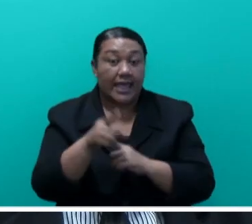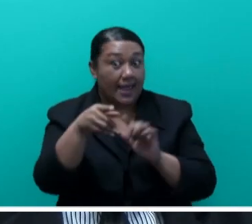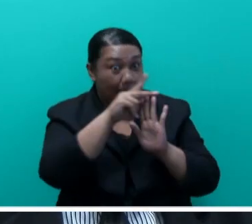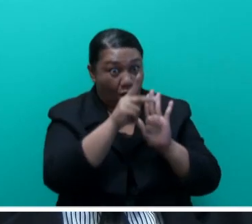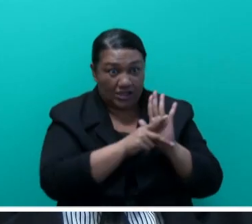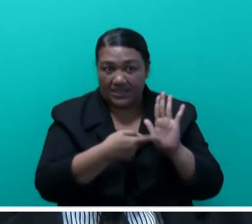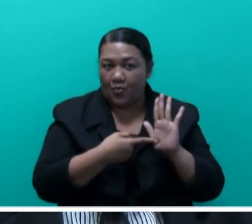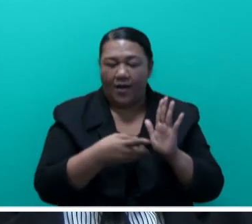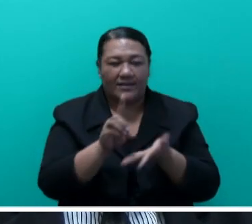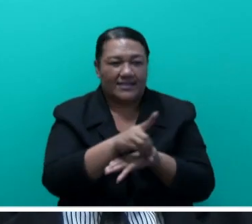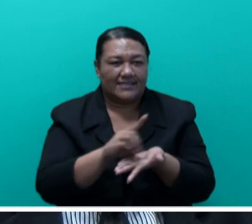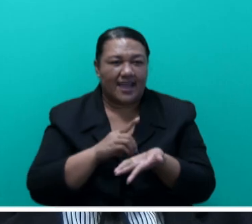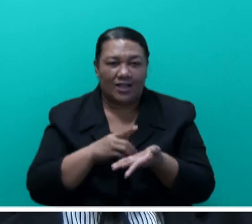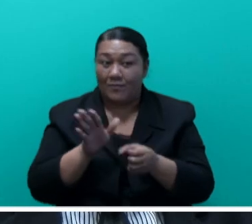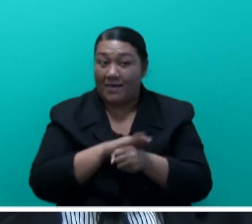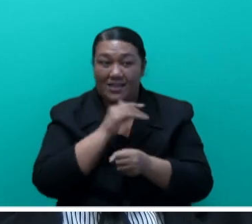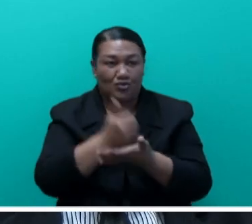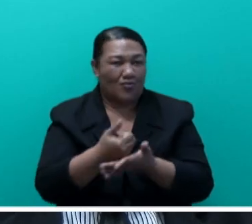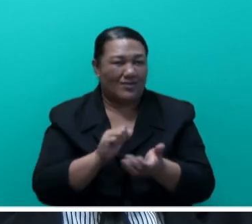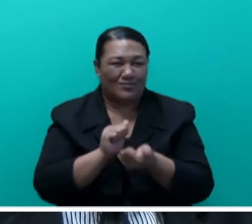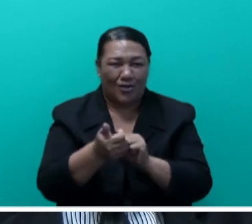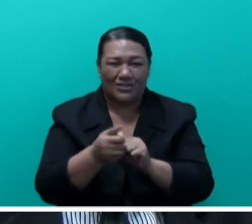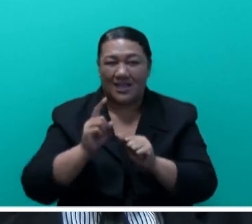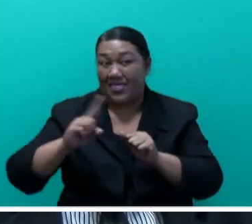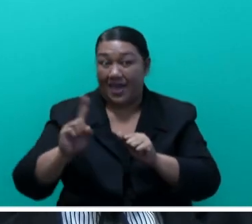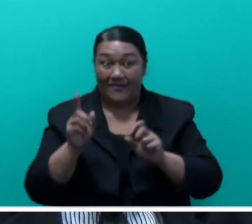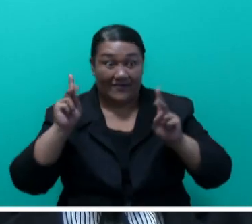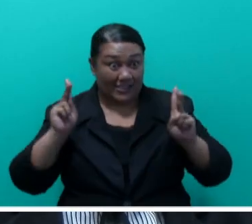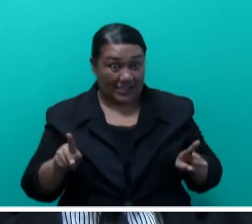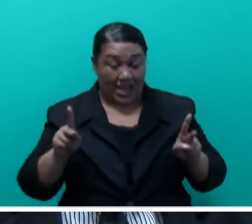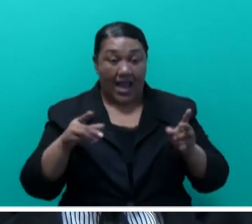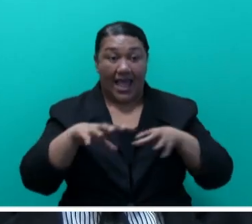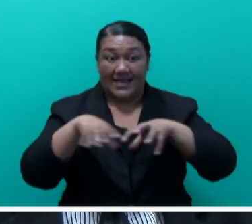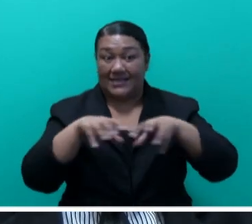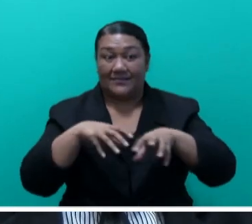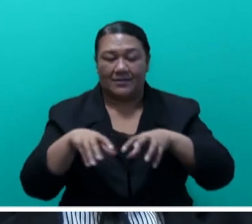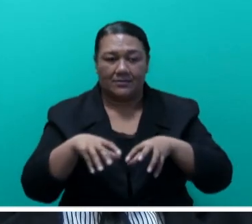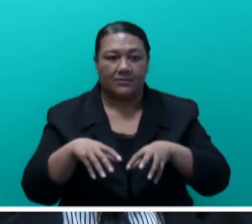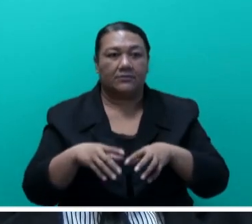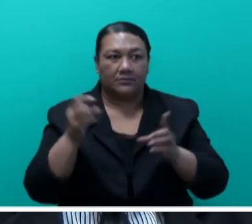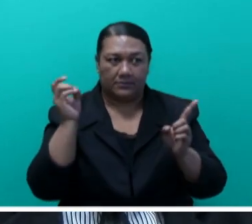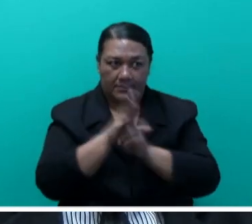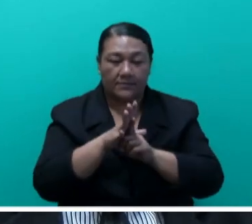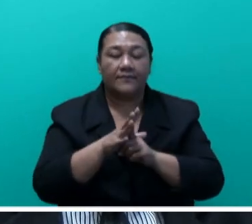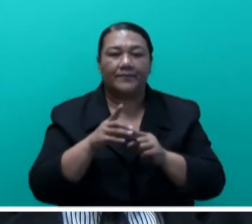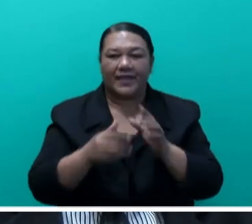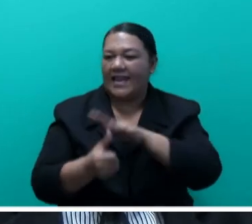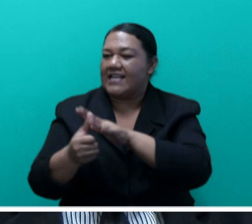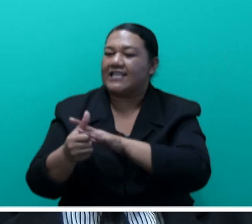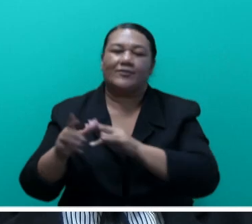is designed to ensure that sports and physical activities are accessible to